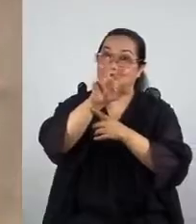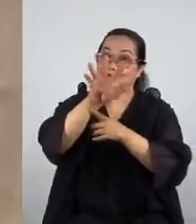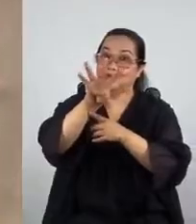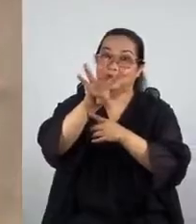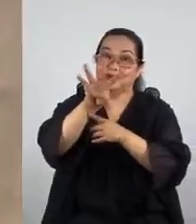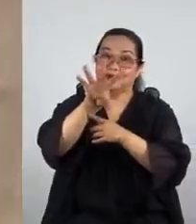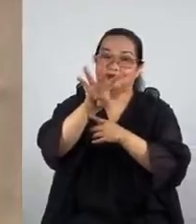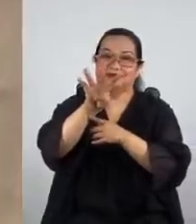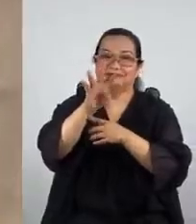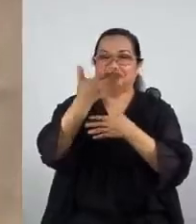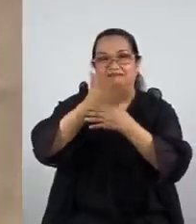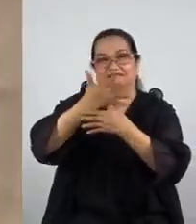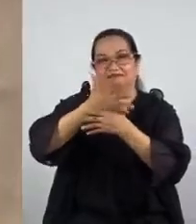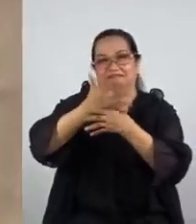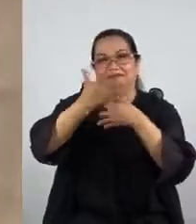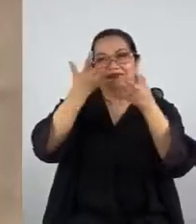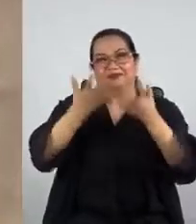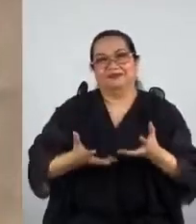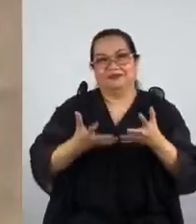What encumbrances